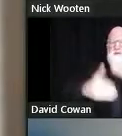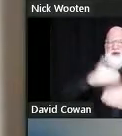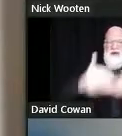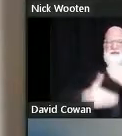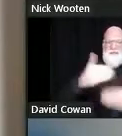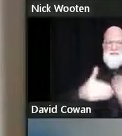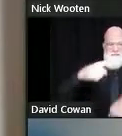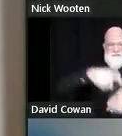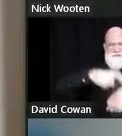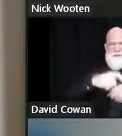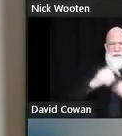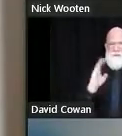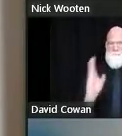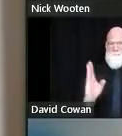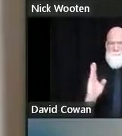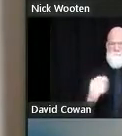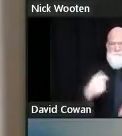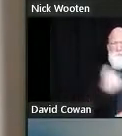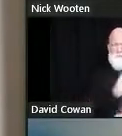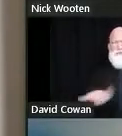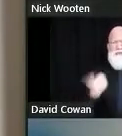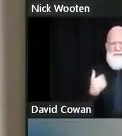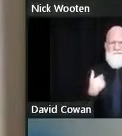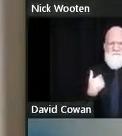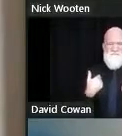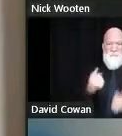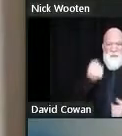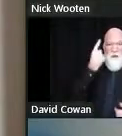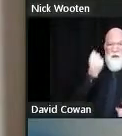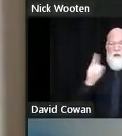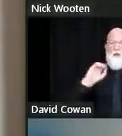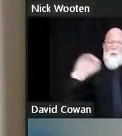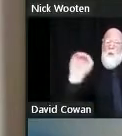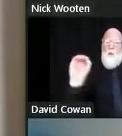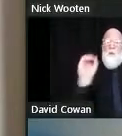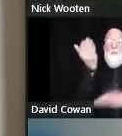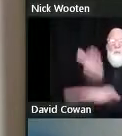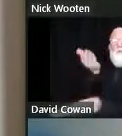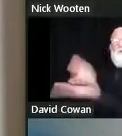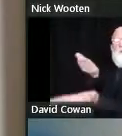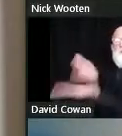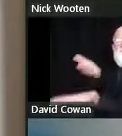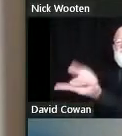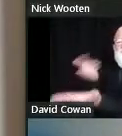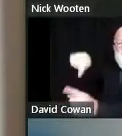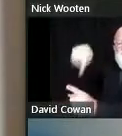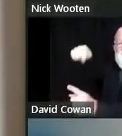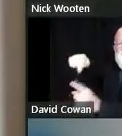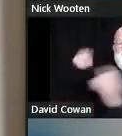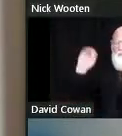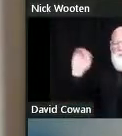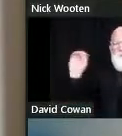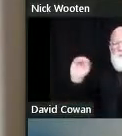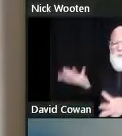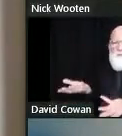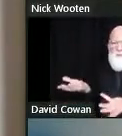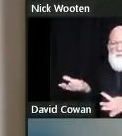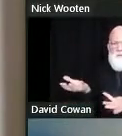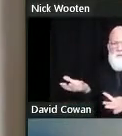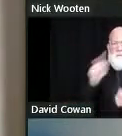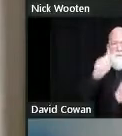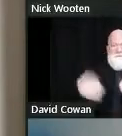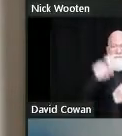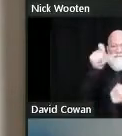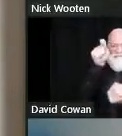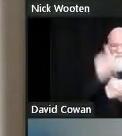essentially there's no primacia evidence that there's been an issue and there's no specific evidence that anybody's brought to us that anybody has done